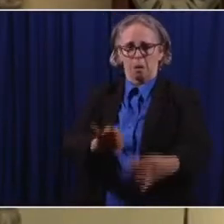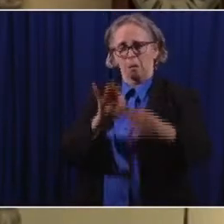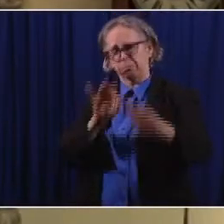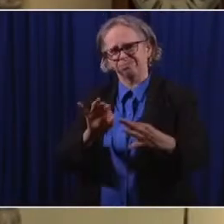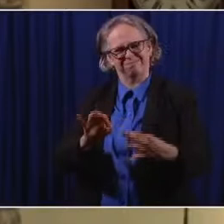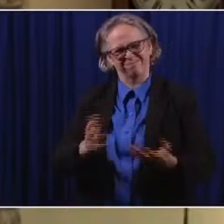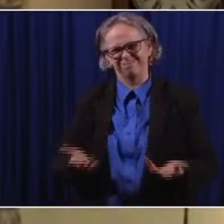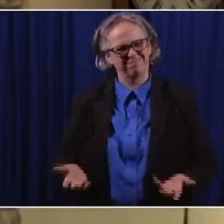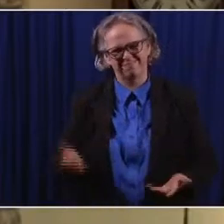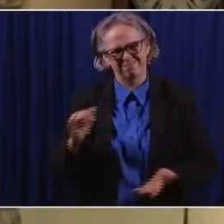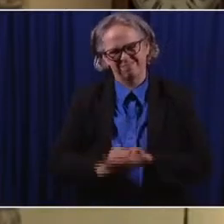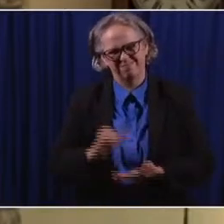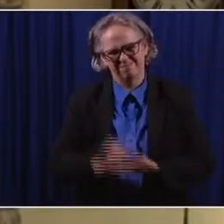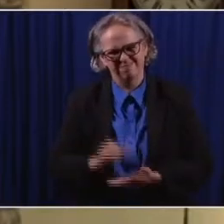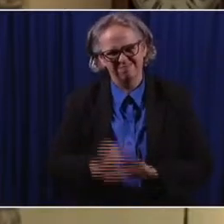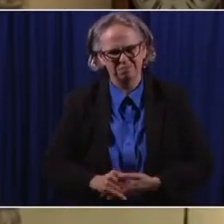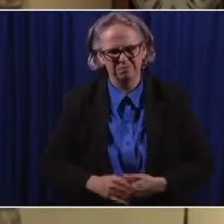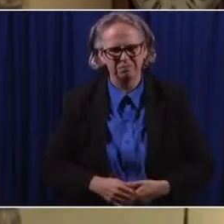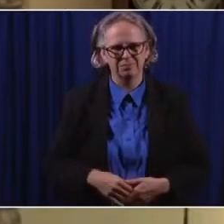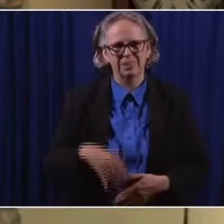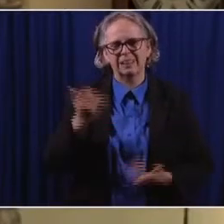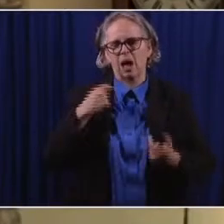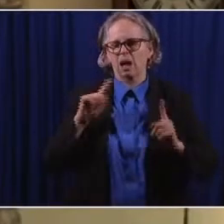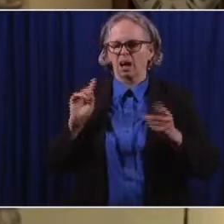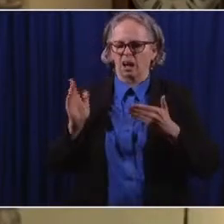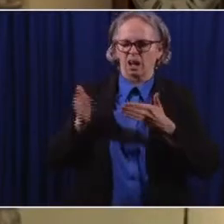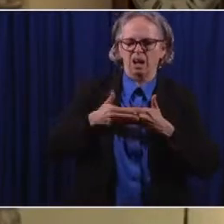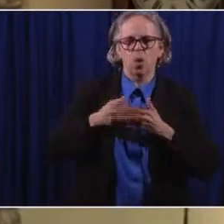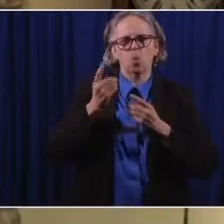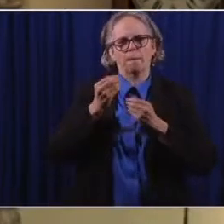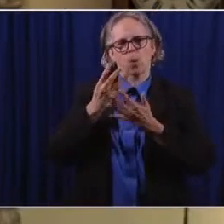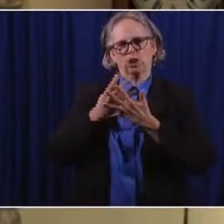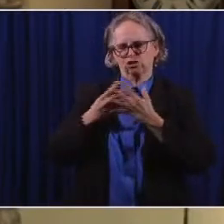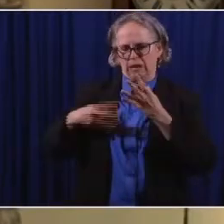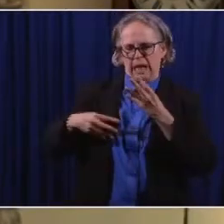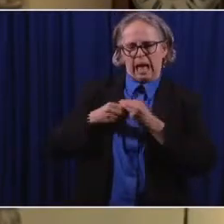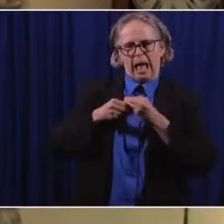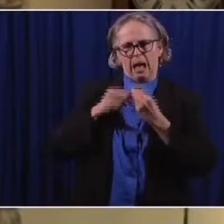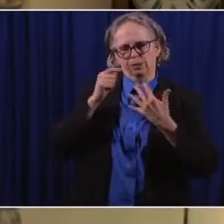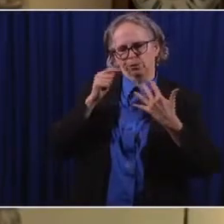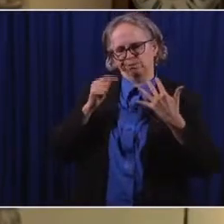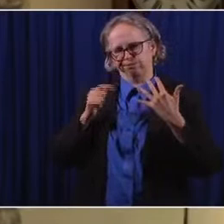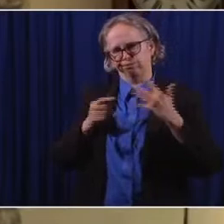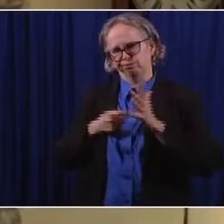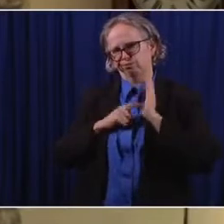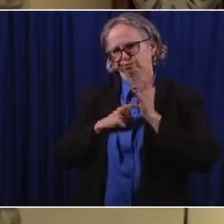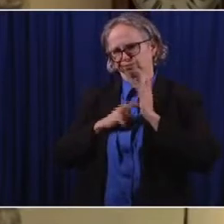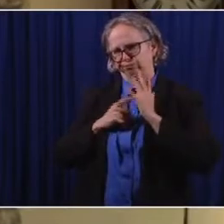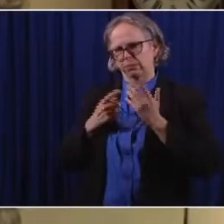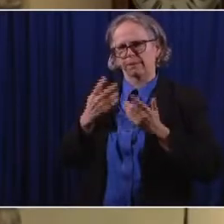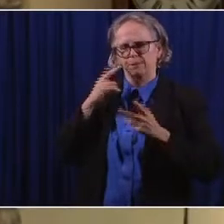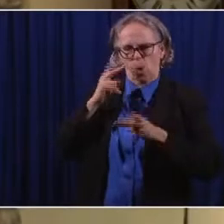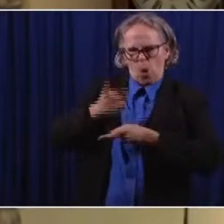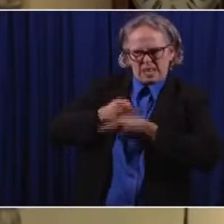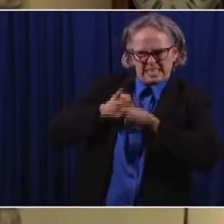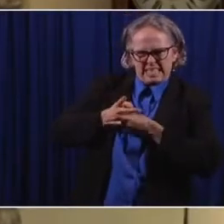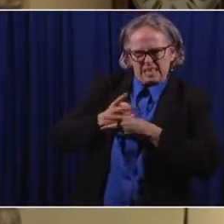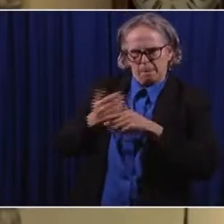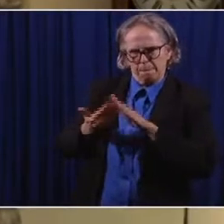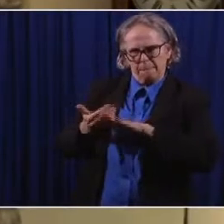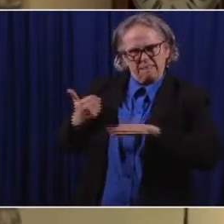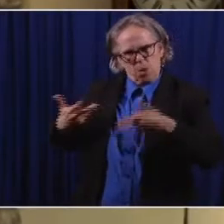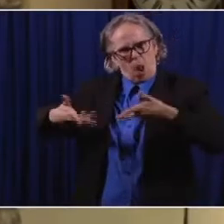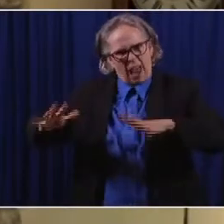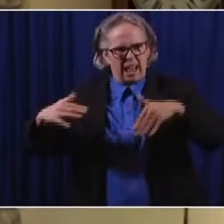one more screening device added to the devices, the things, the mask, and the other things that we already have. So that's kind of where we're going